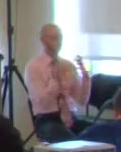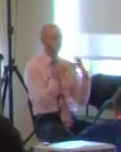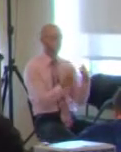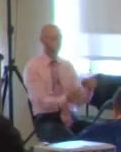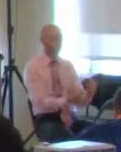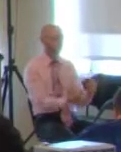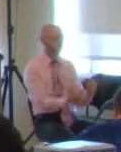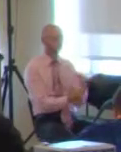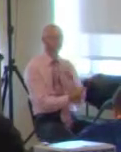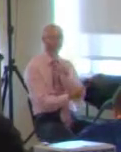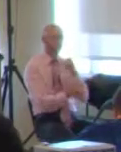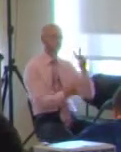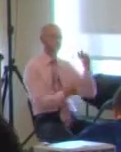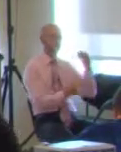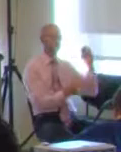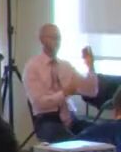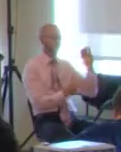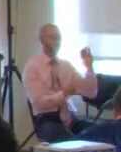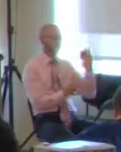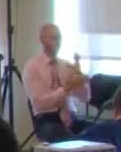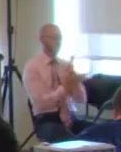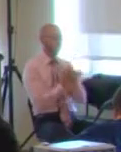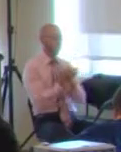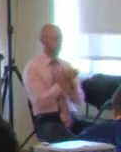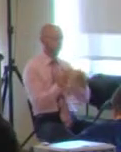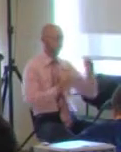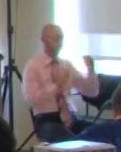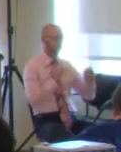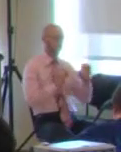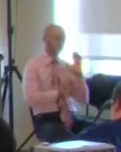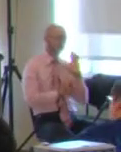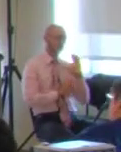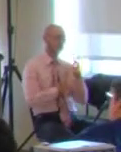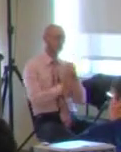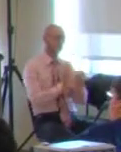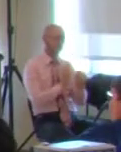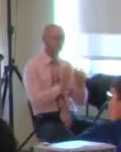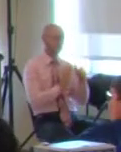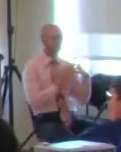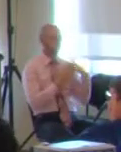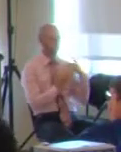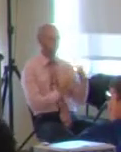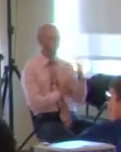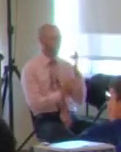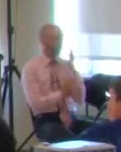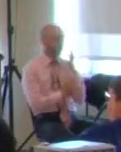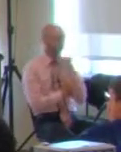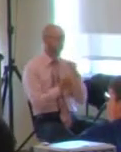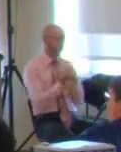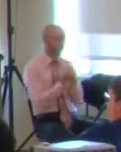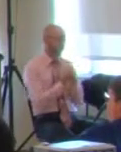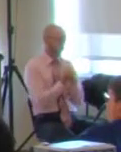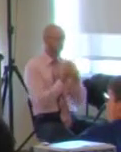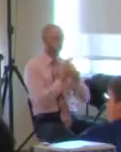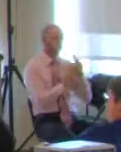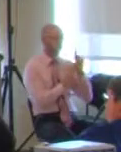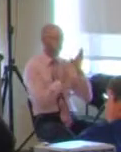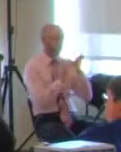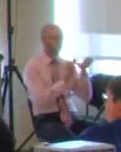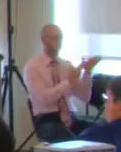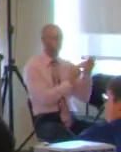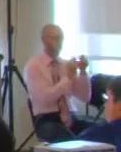much just the clinical, but evaluate their skills, strengths, preferences, and supports. Develop a plan with timeline and